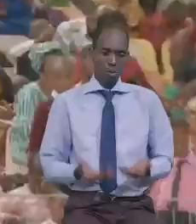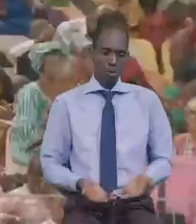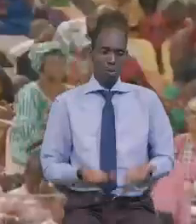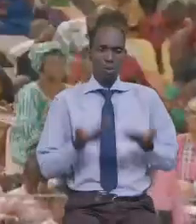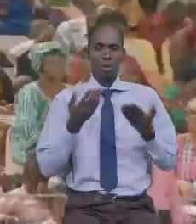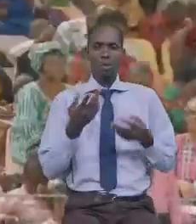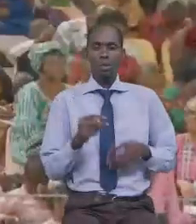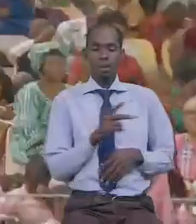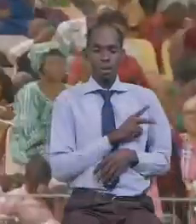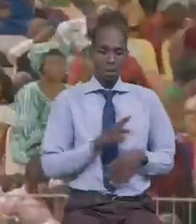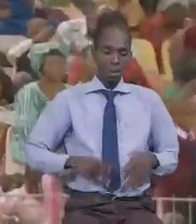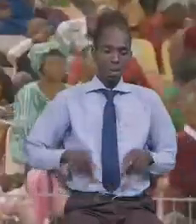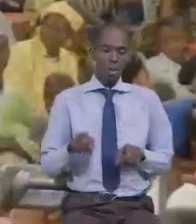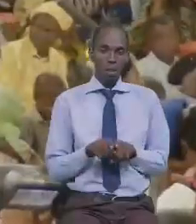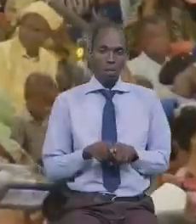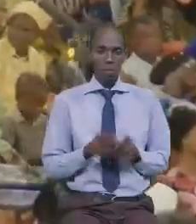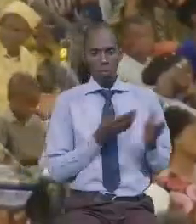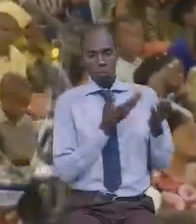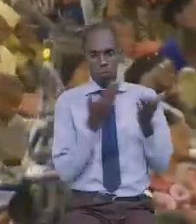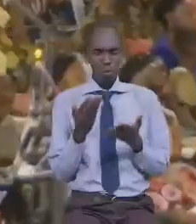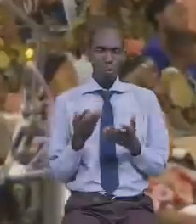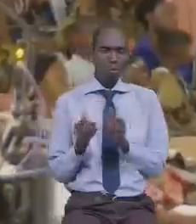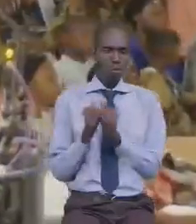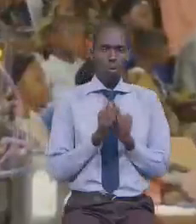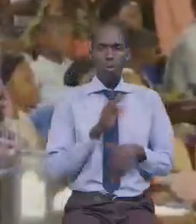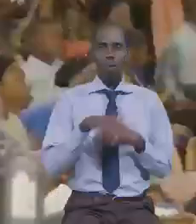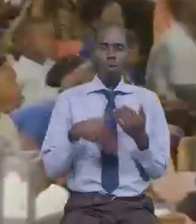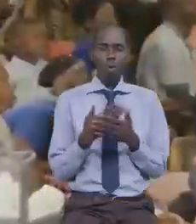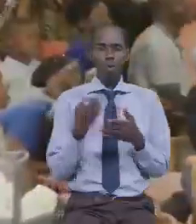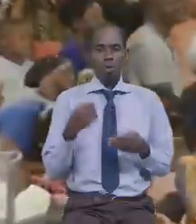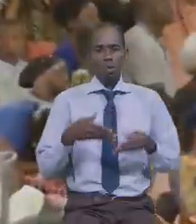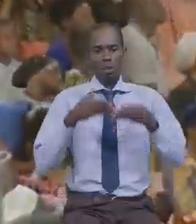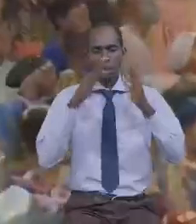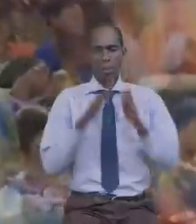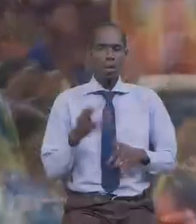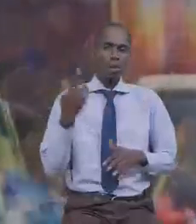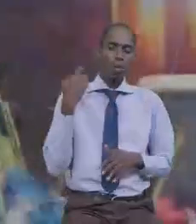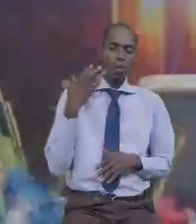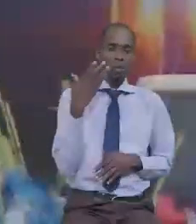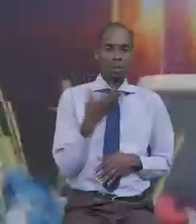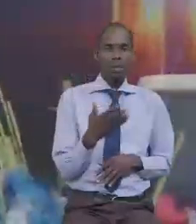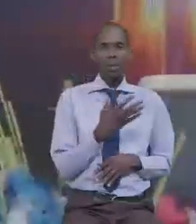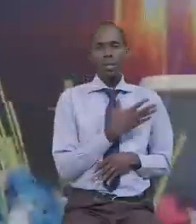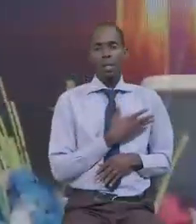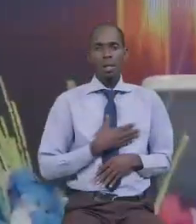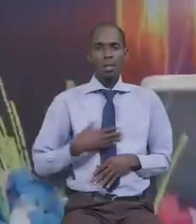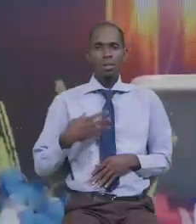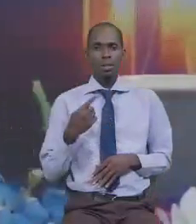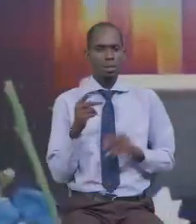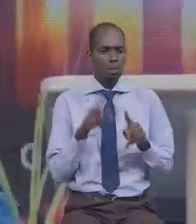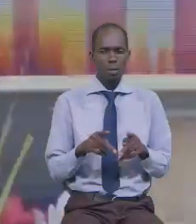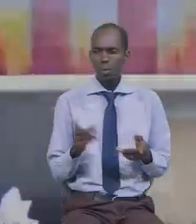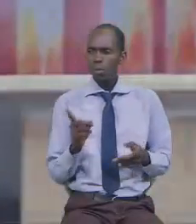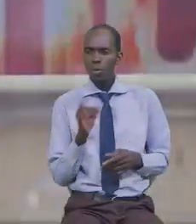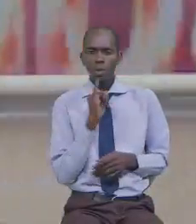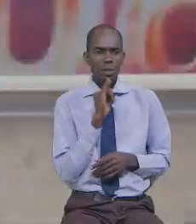got together, all the officers were there, and the person to be made king, where is he? Where is he?